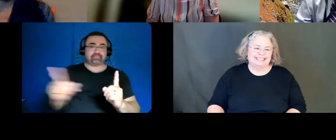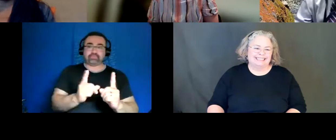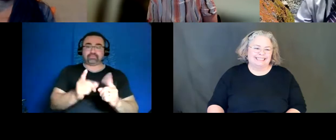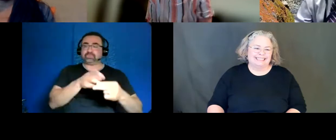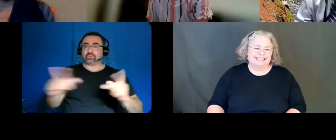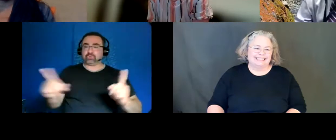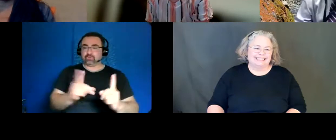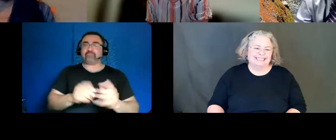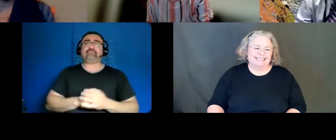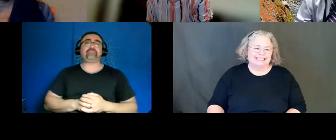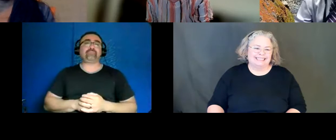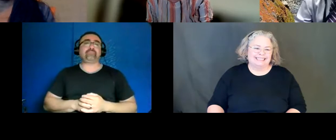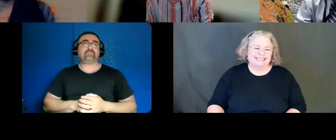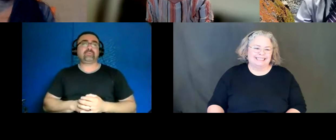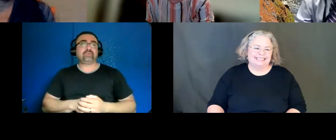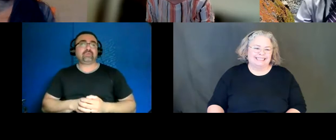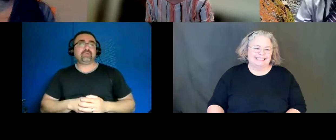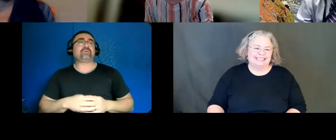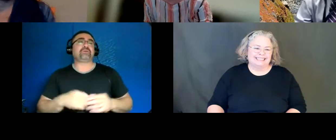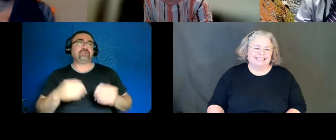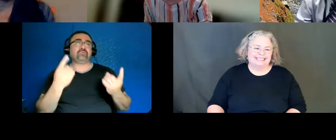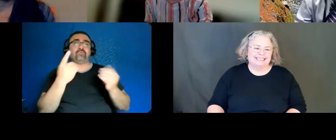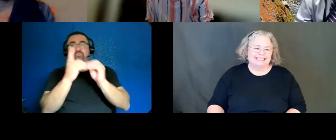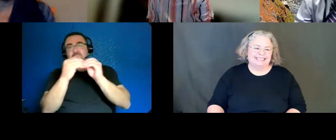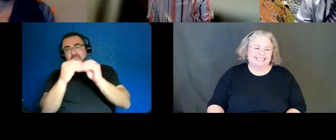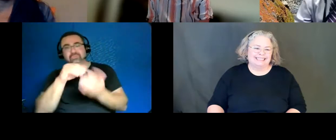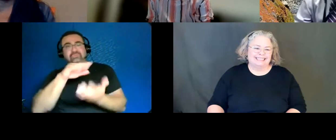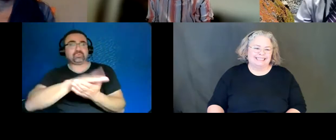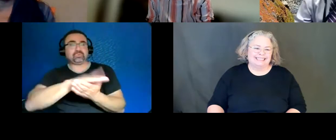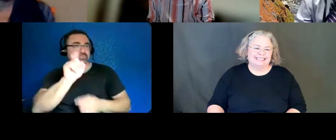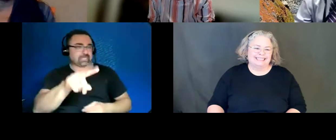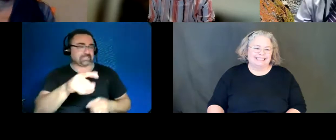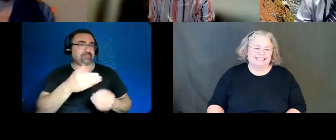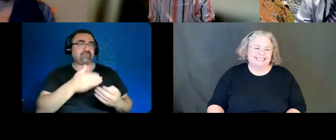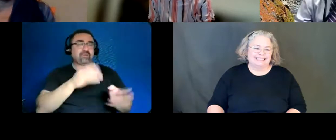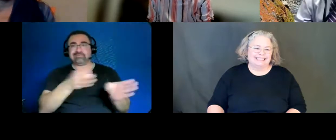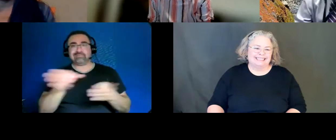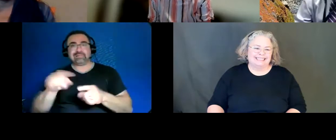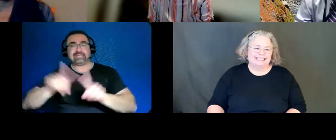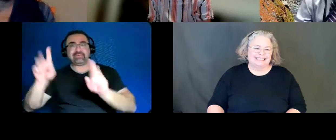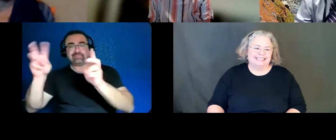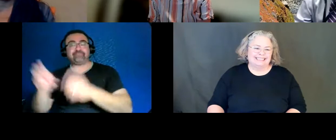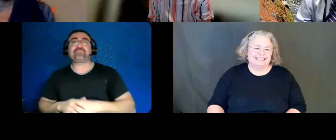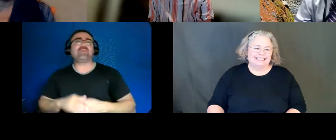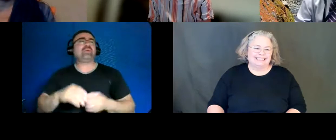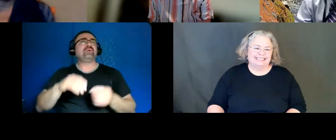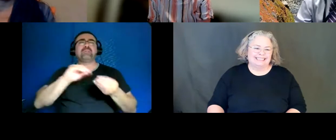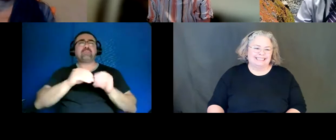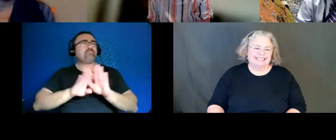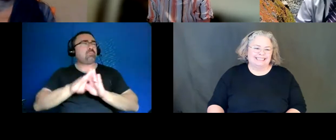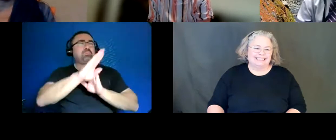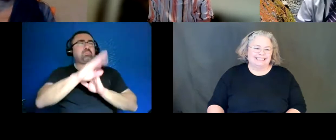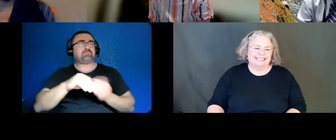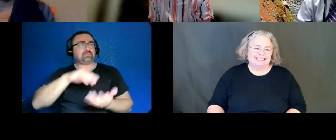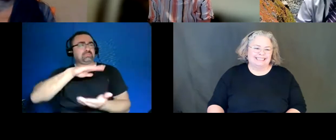And we'll take one more school question before we pivot to a different topic. With numbers rising, should schools be organizing